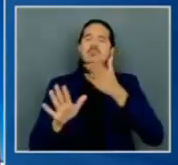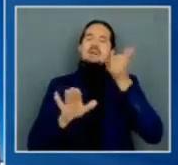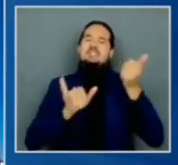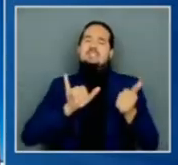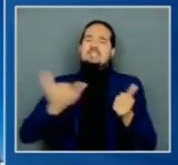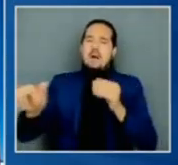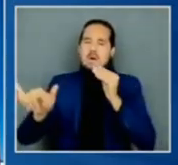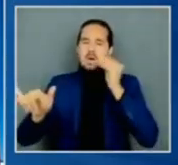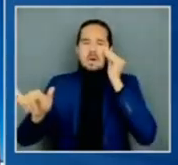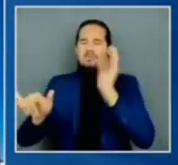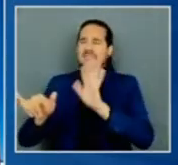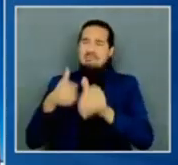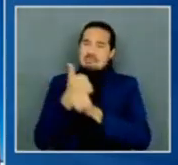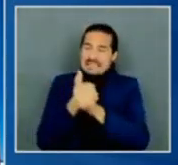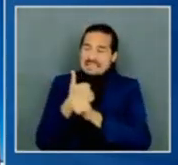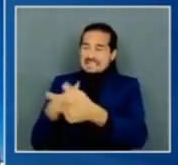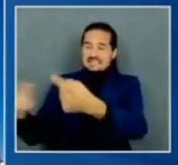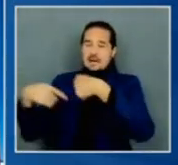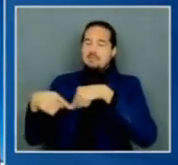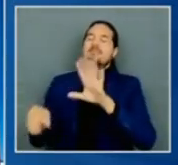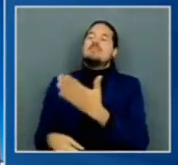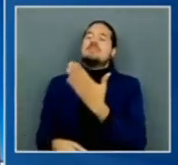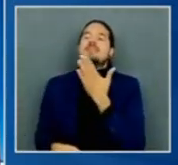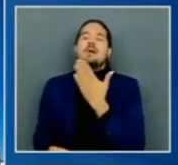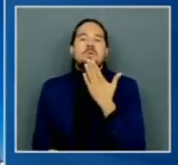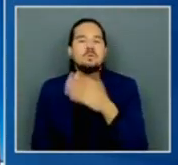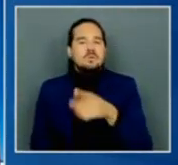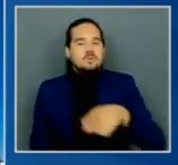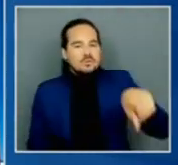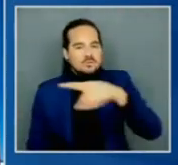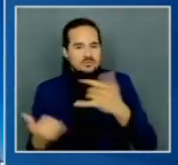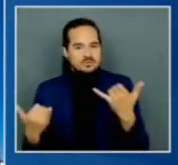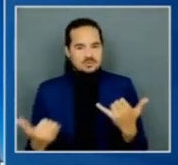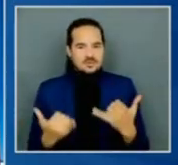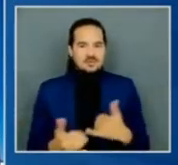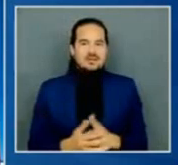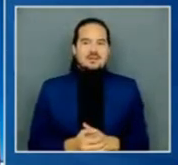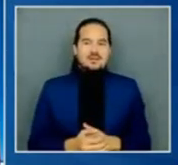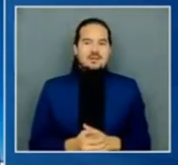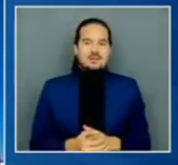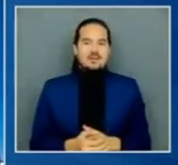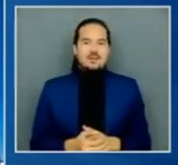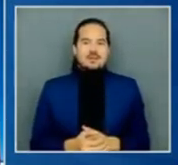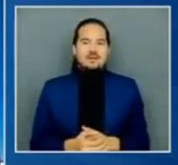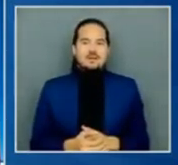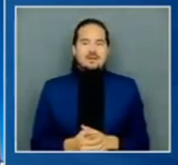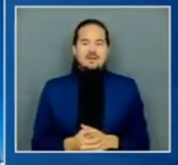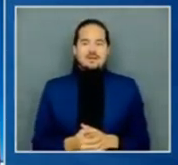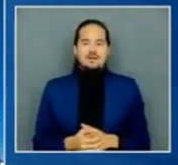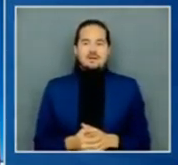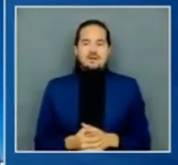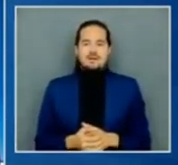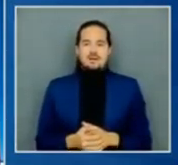a storm about to come up here. She wanted to be here, Peter, as you know. So thank you all very, very much. And if you have to travel,